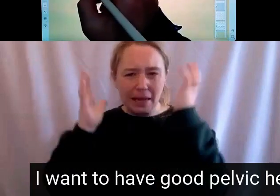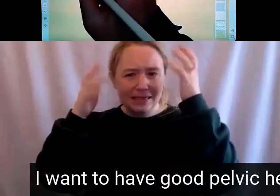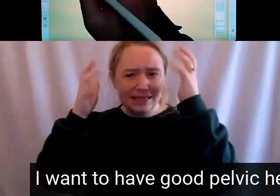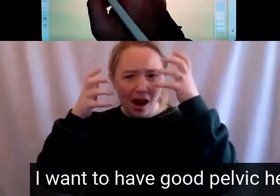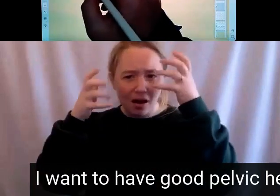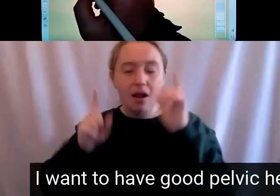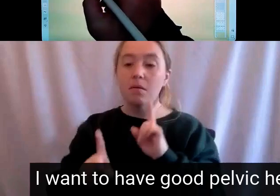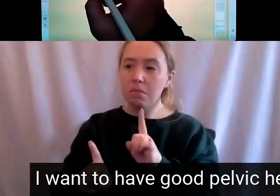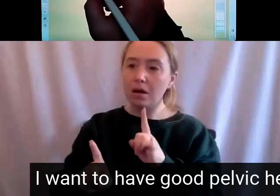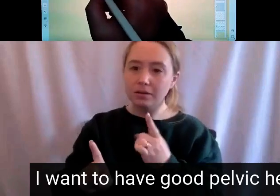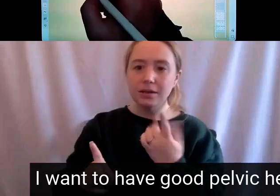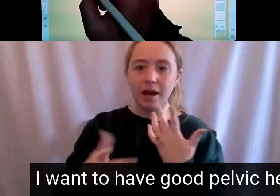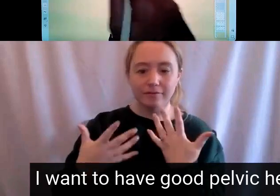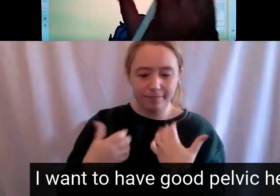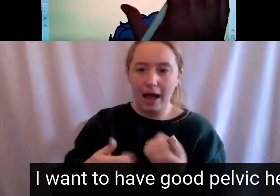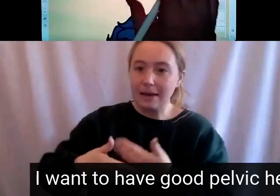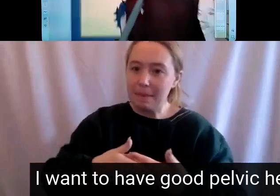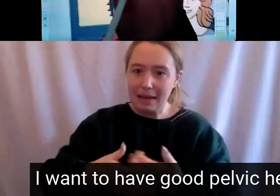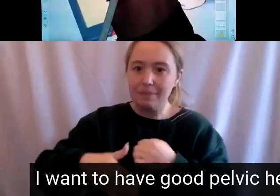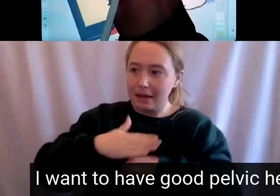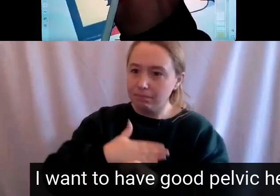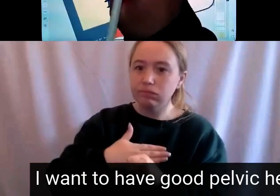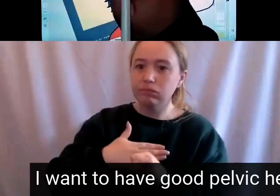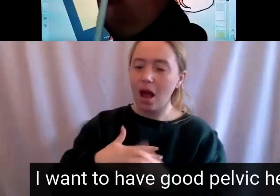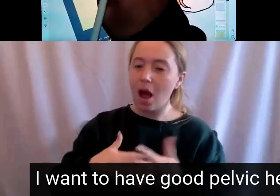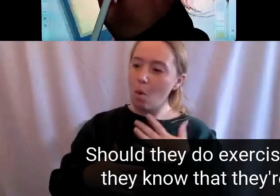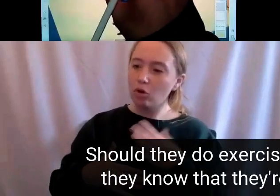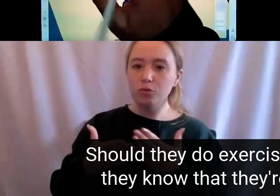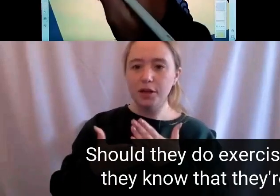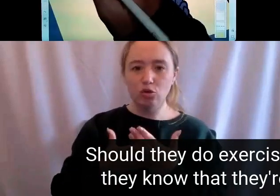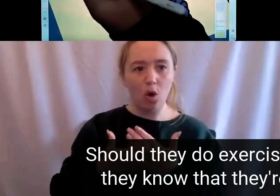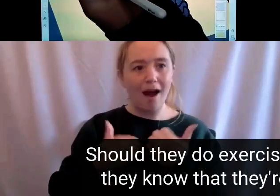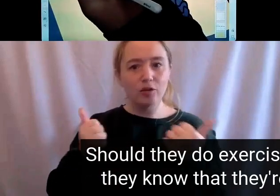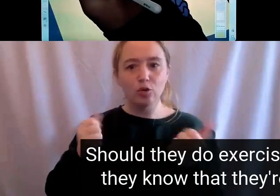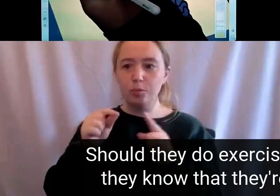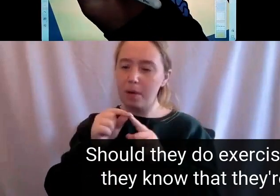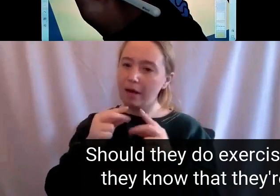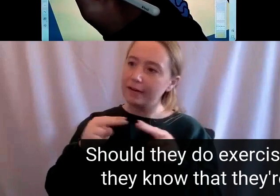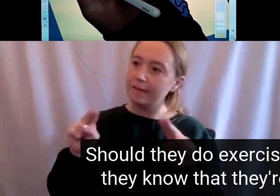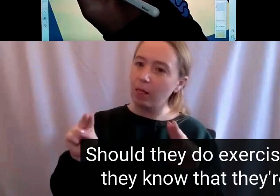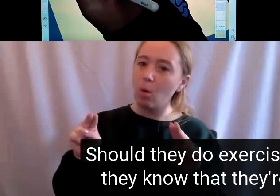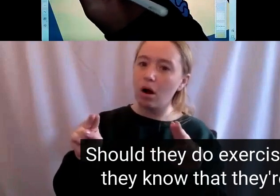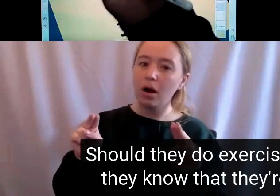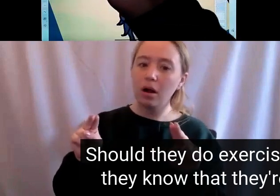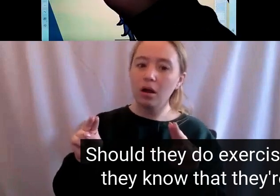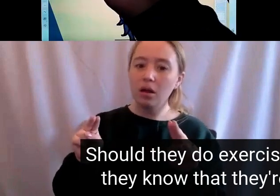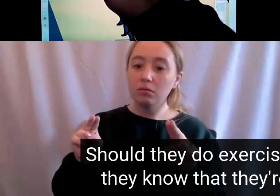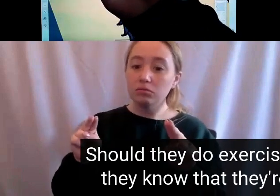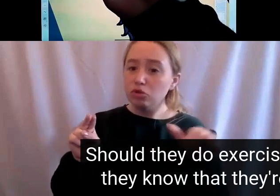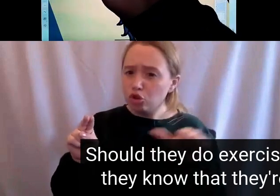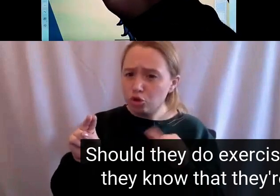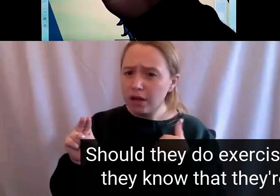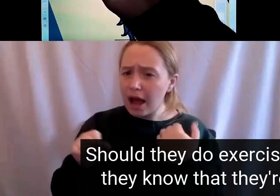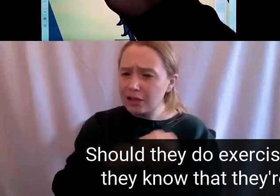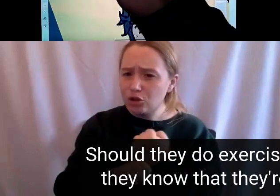to have good pelvic health throughout my lifespan. Should they do exercises at home, and how do they know that